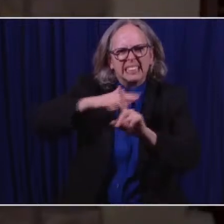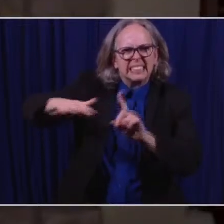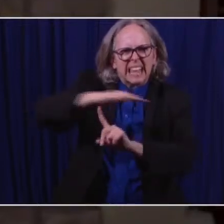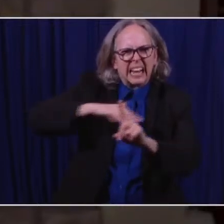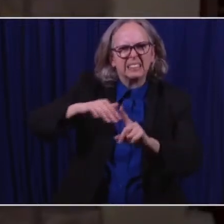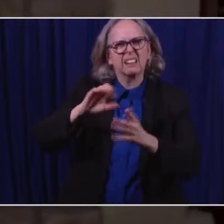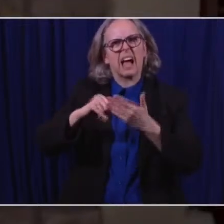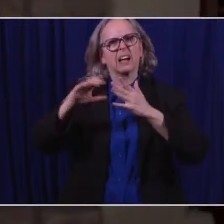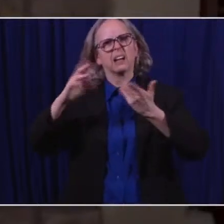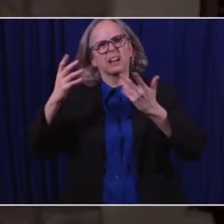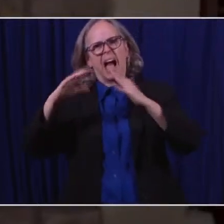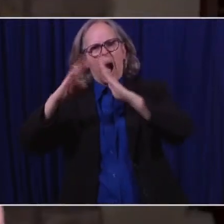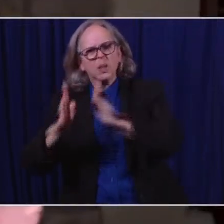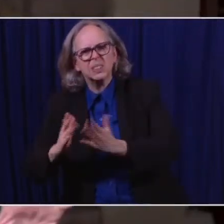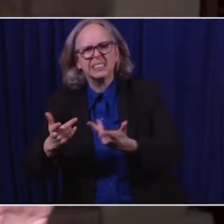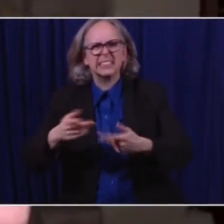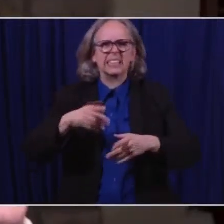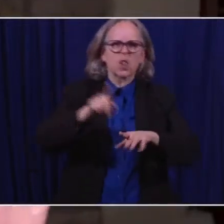had,